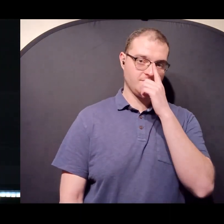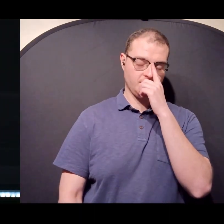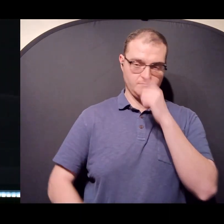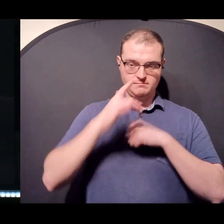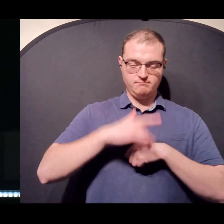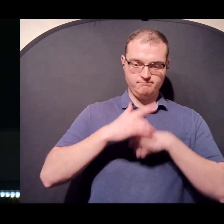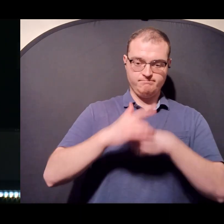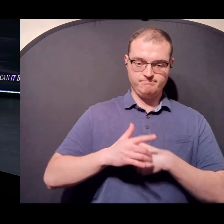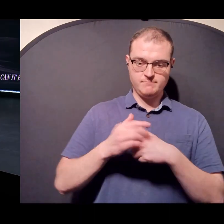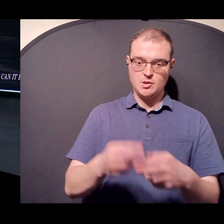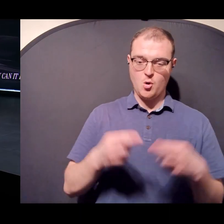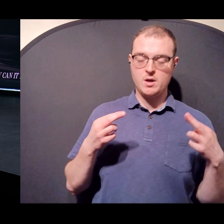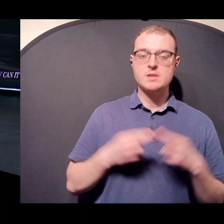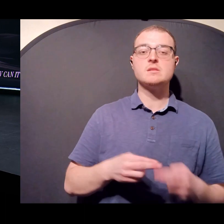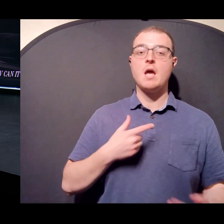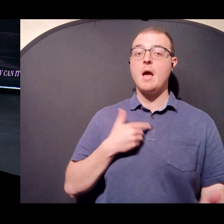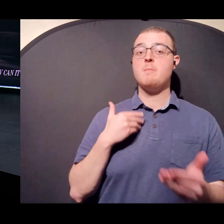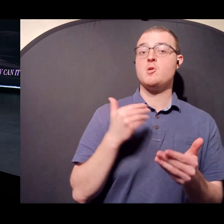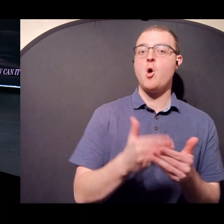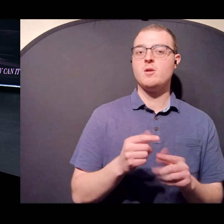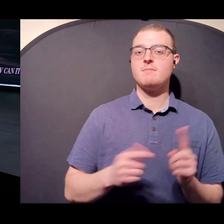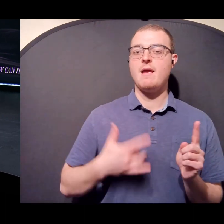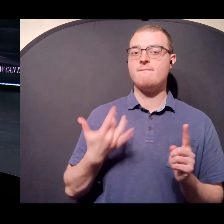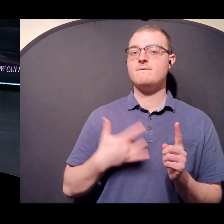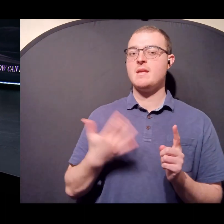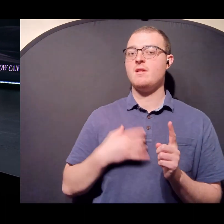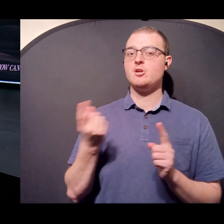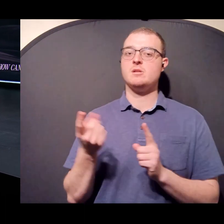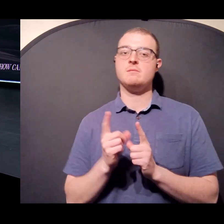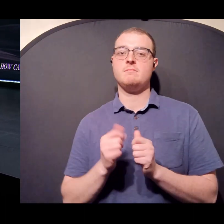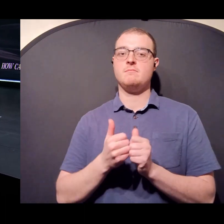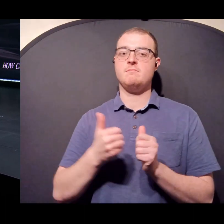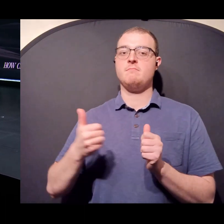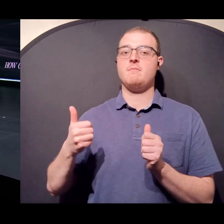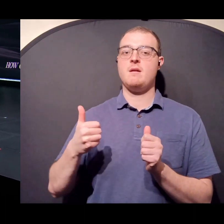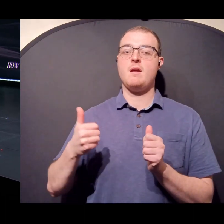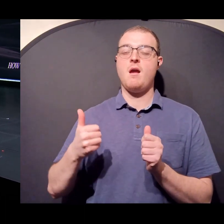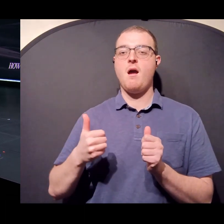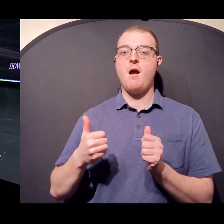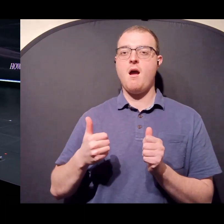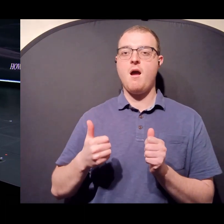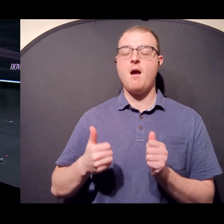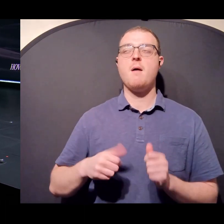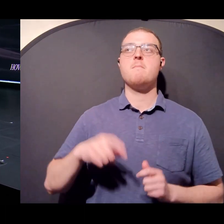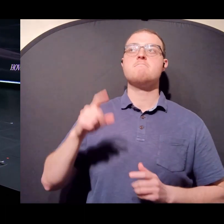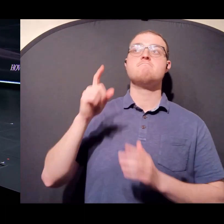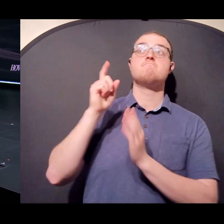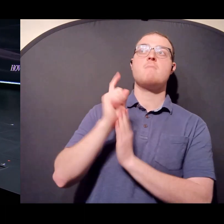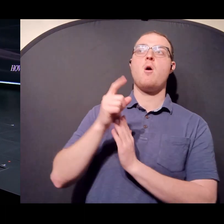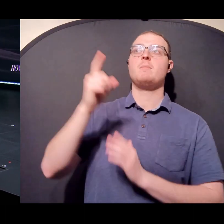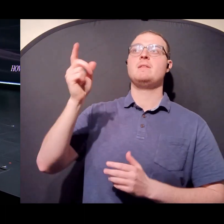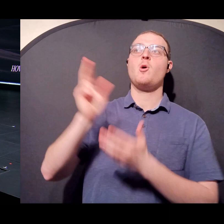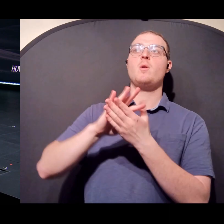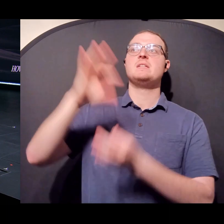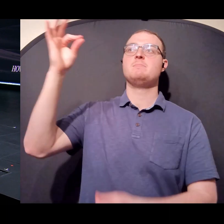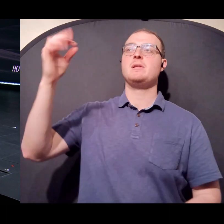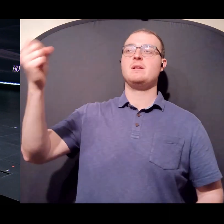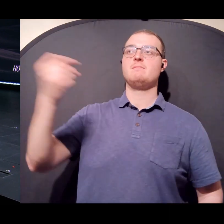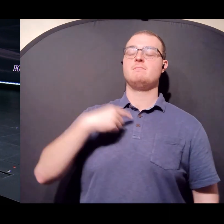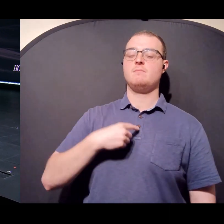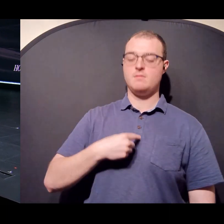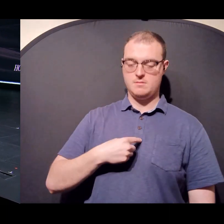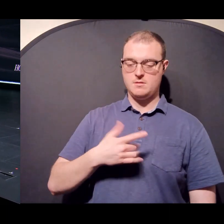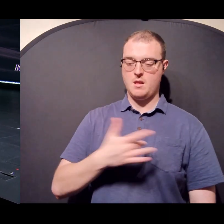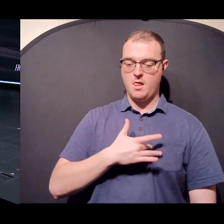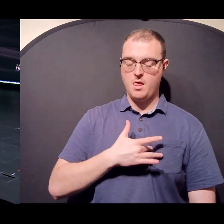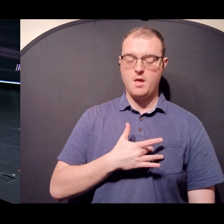Donuts. And I'm close, but I sense her. And I had a moment where the Holy Spirit was like, what you